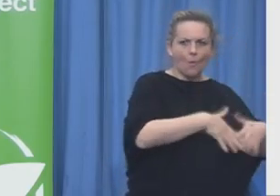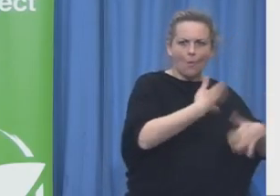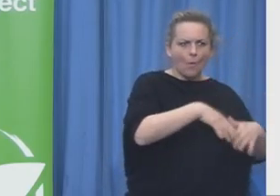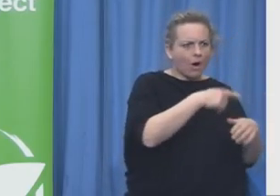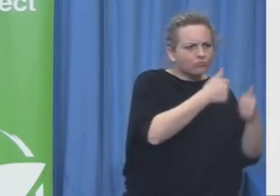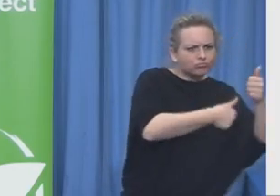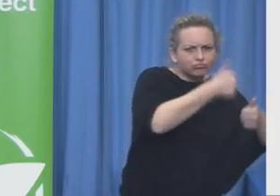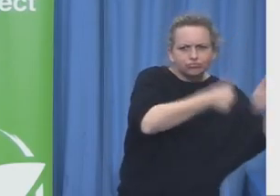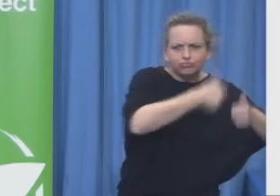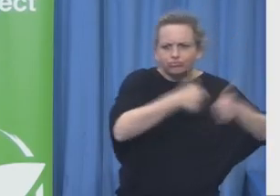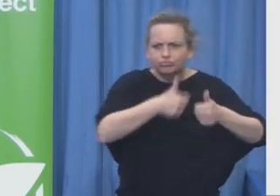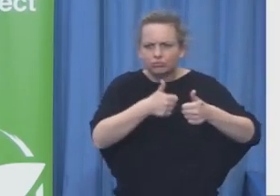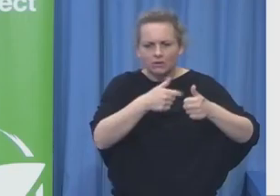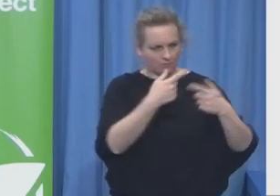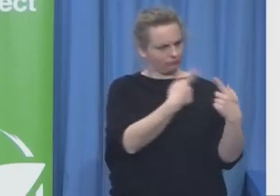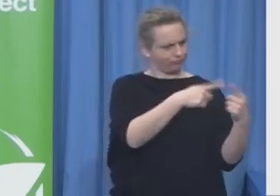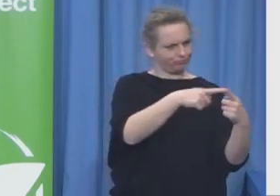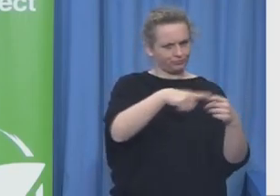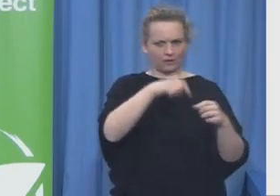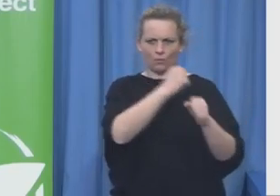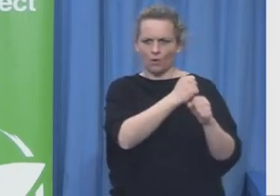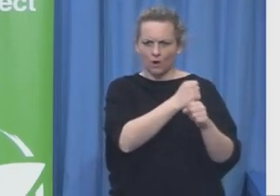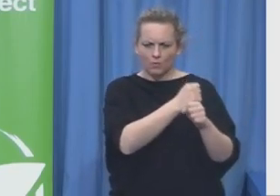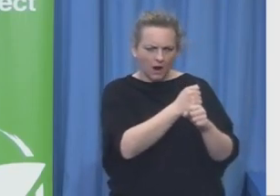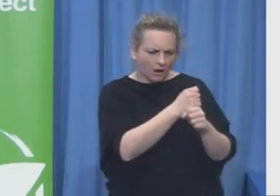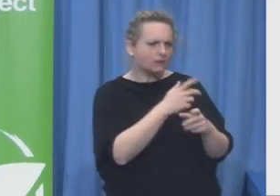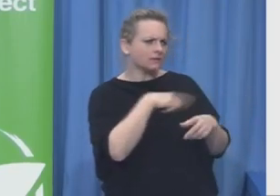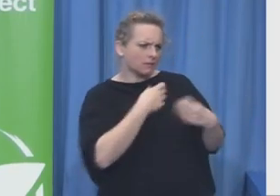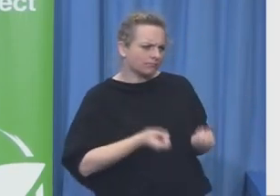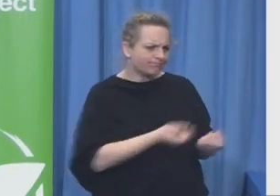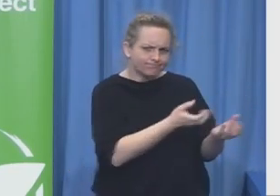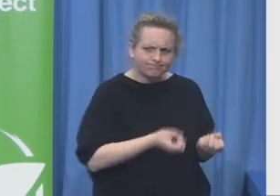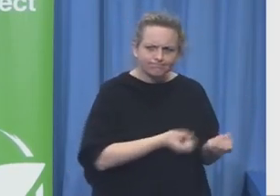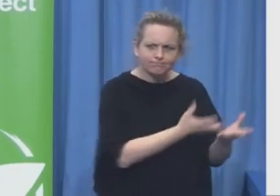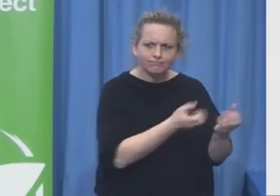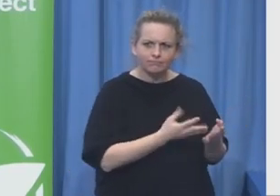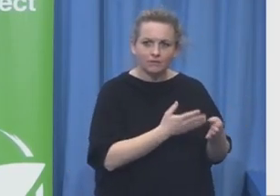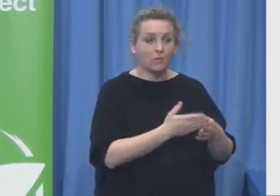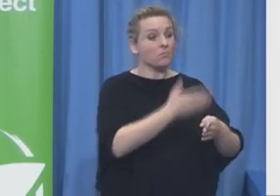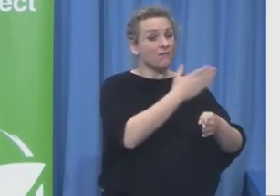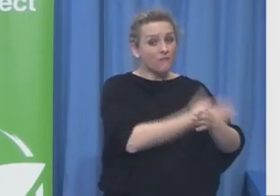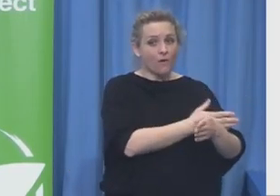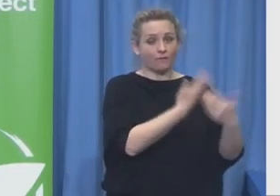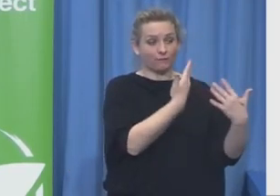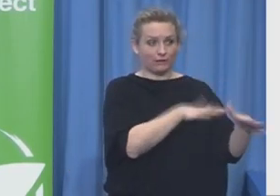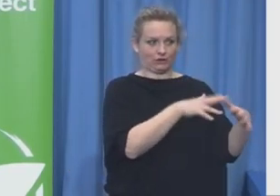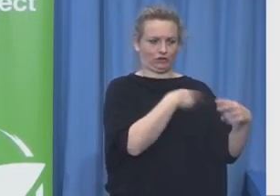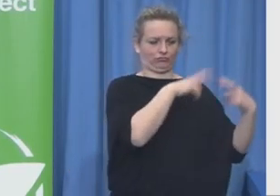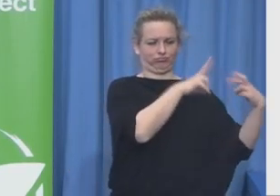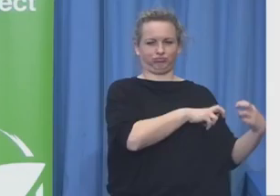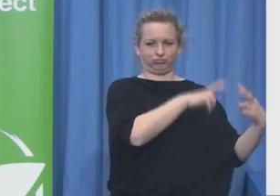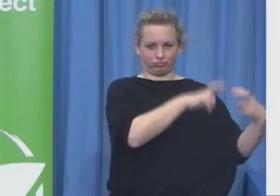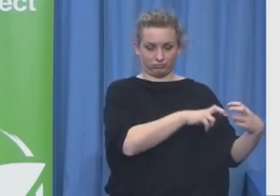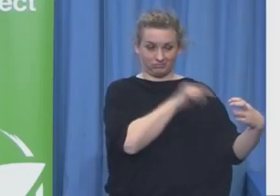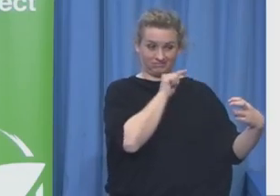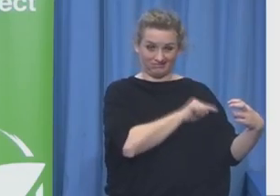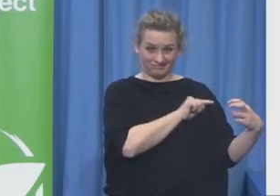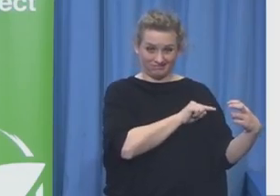available, who's hiring, what job areas are perhaps not viable at the time. And they used